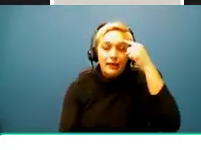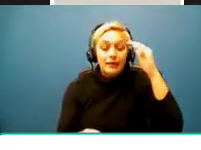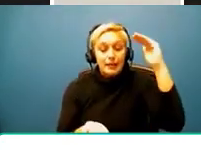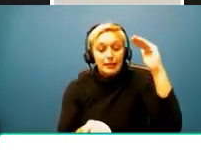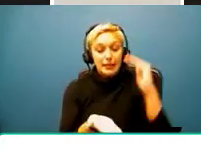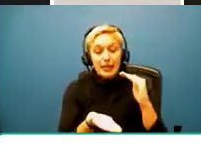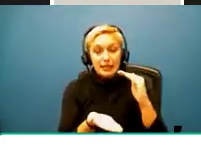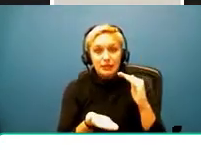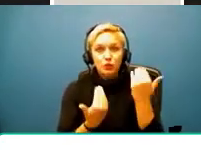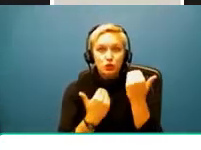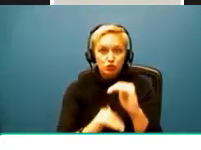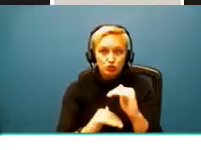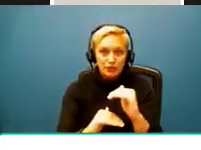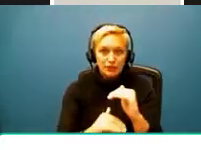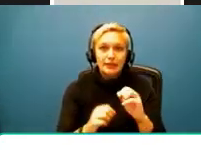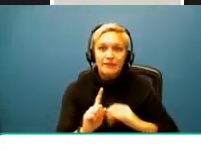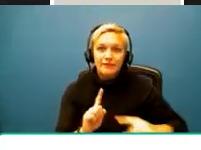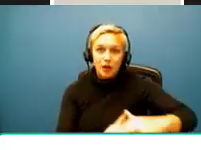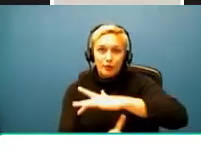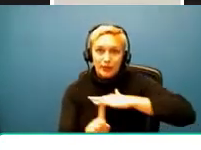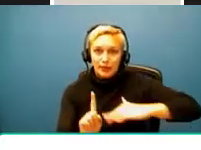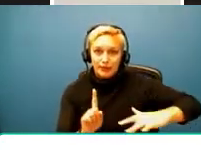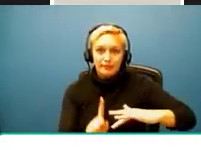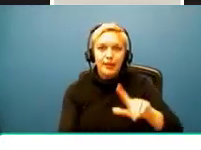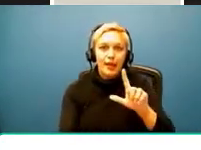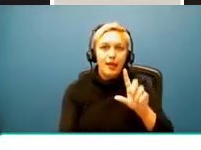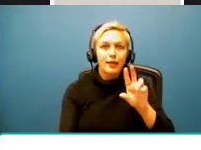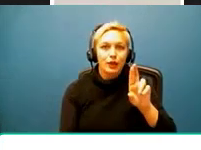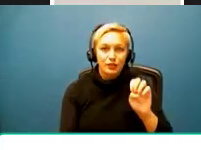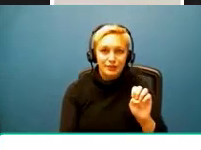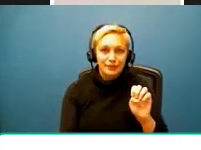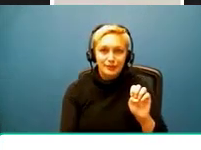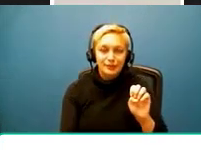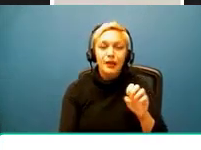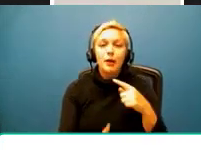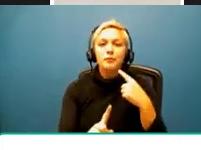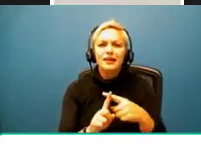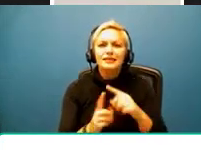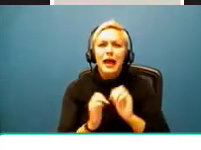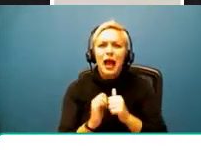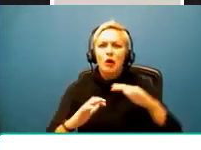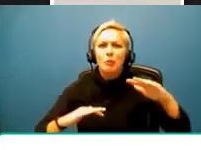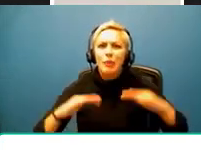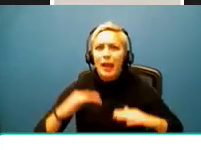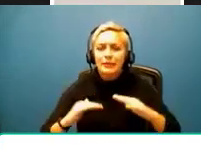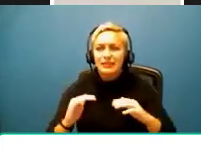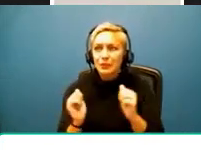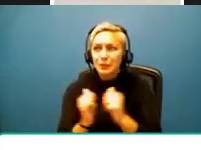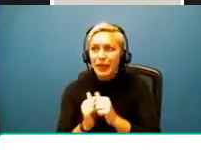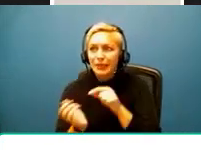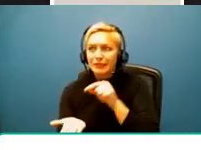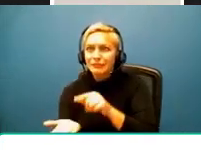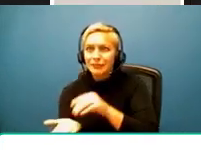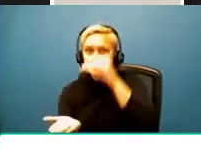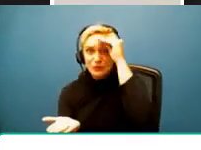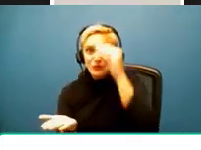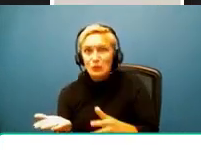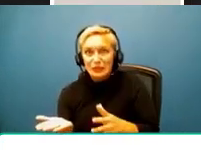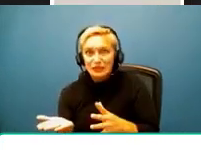restrictive environment, and balancing the least restricted environment for students, for that